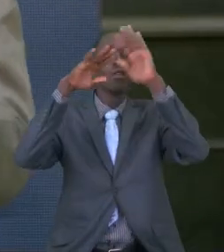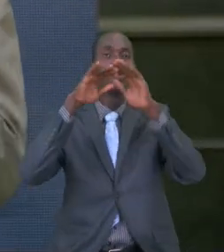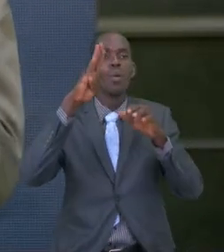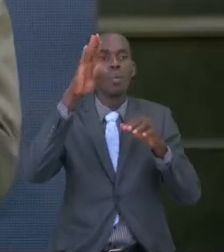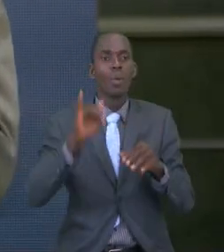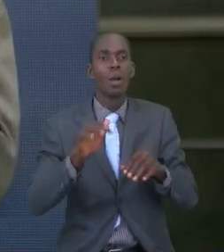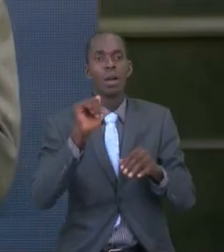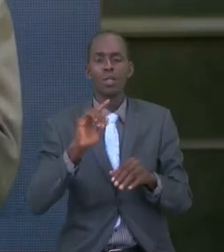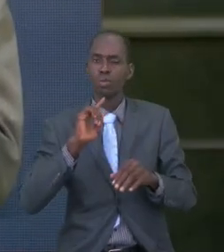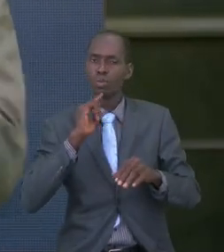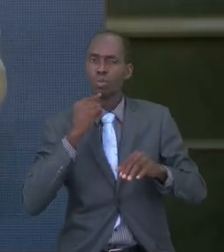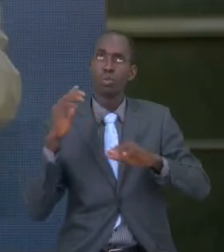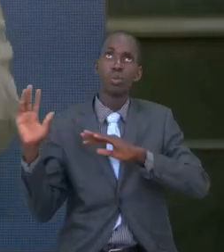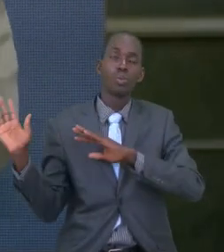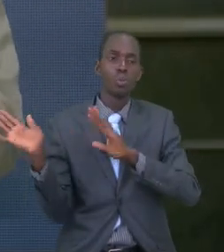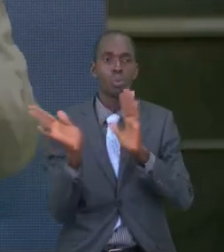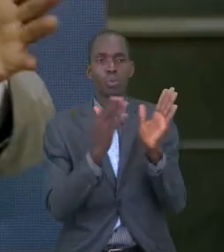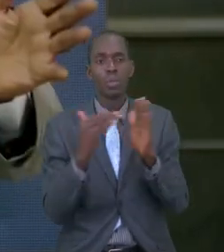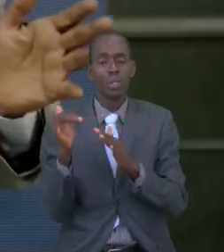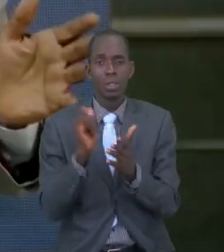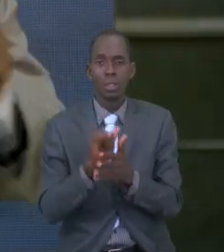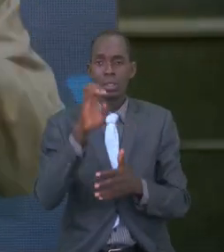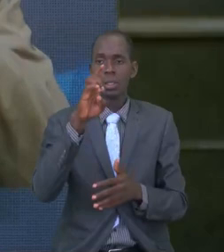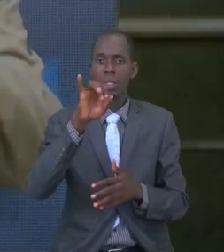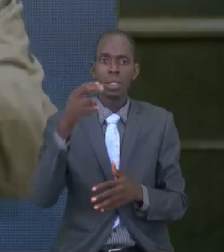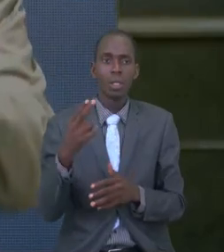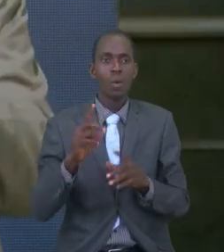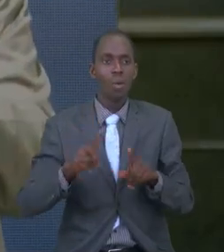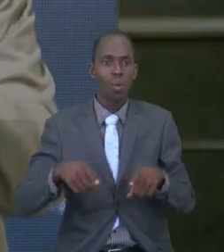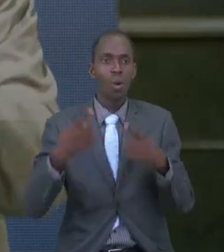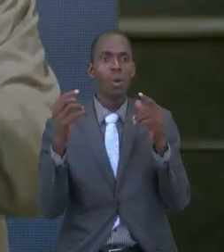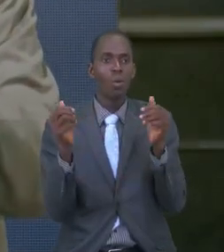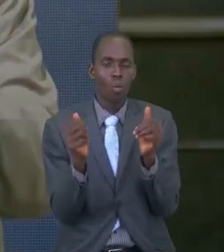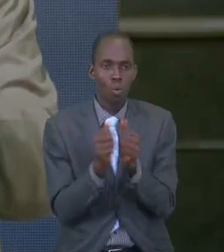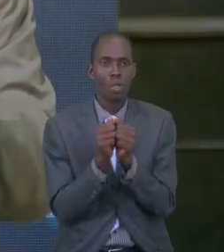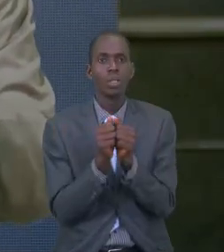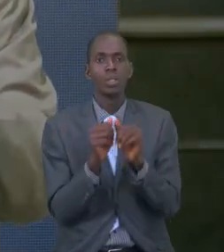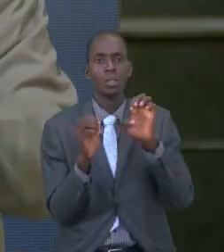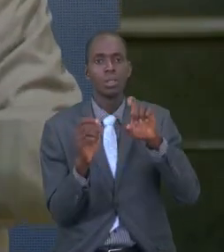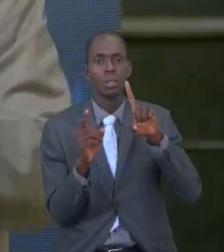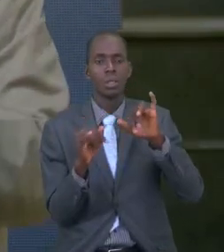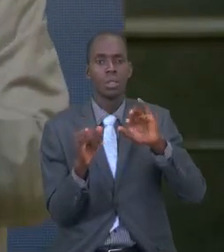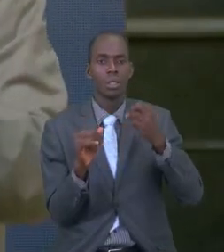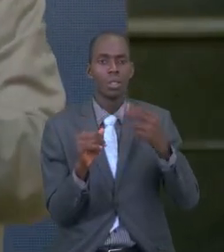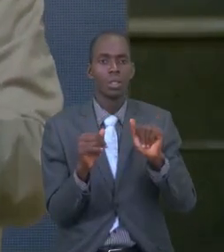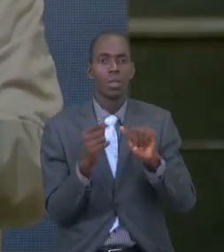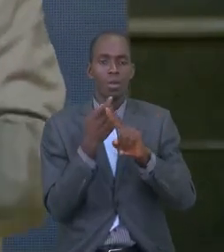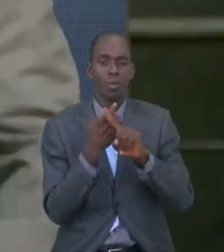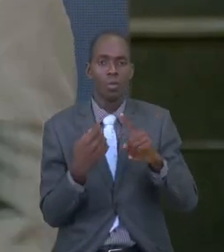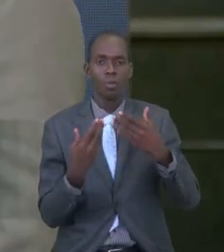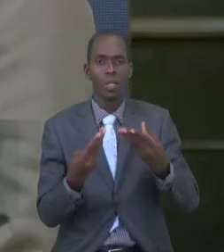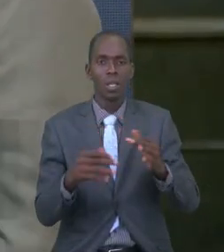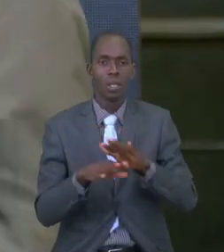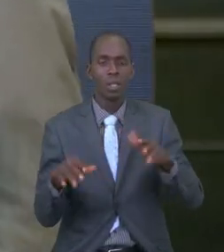a whirlwind. That Elijah went with Elisha from Gilgal